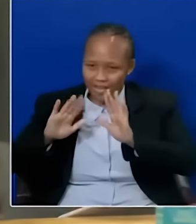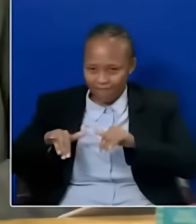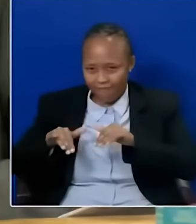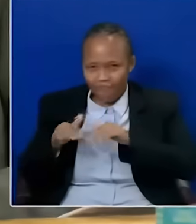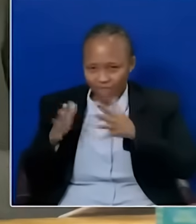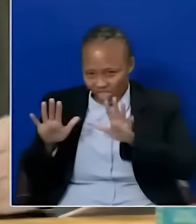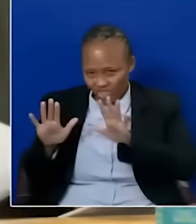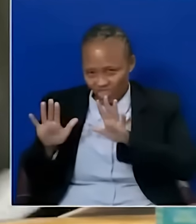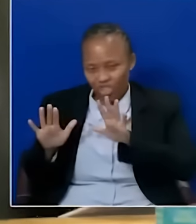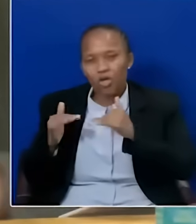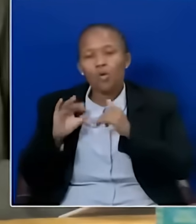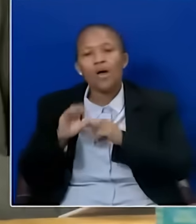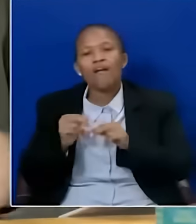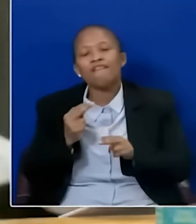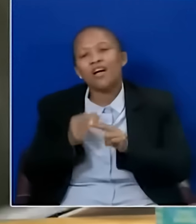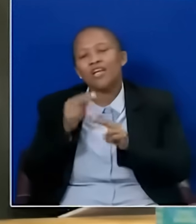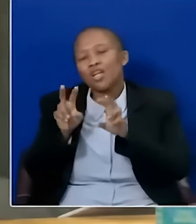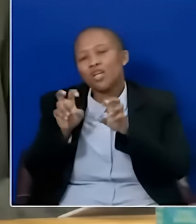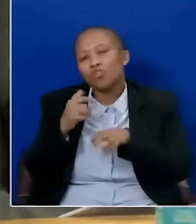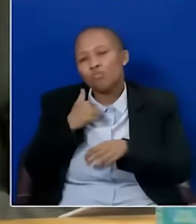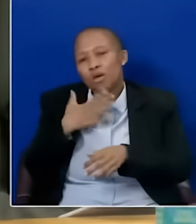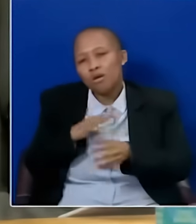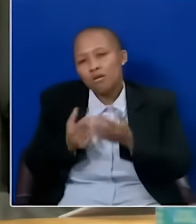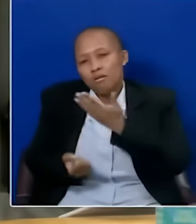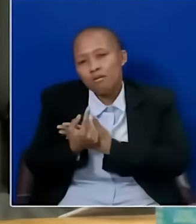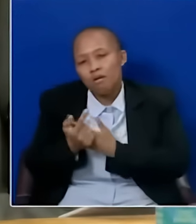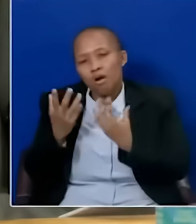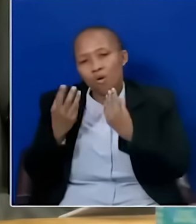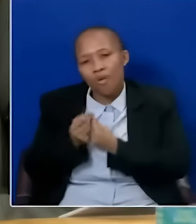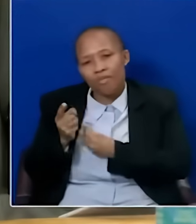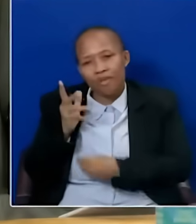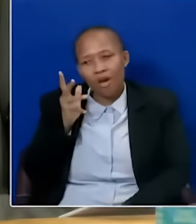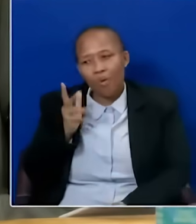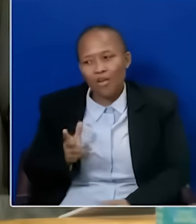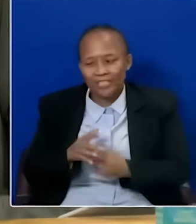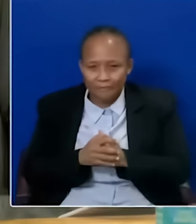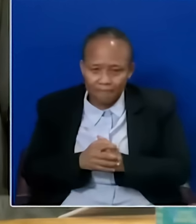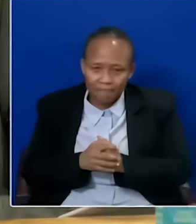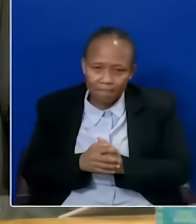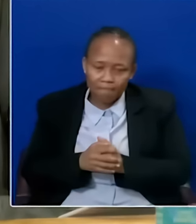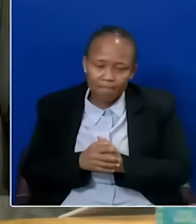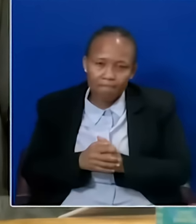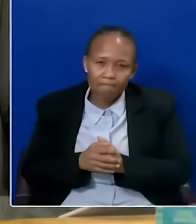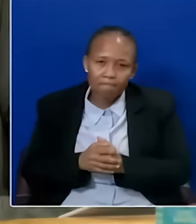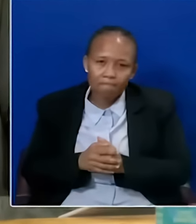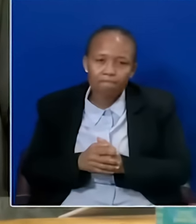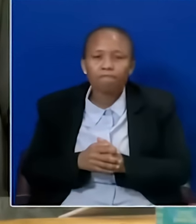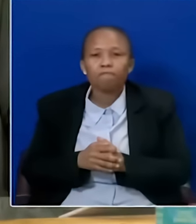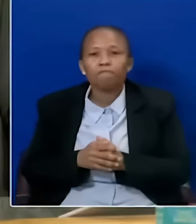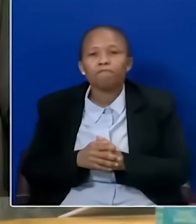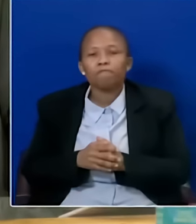that I want to raise with you, which is that when we consulted with Captain Mkachwa